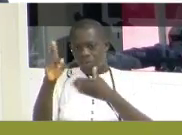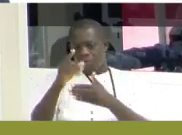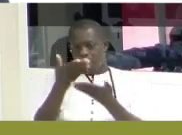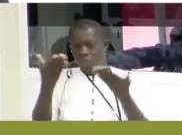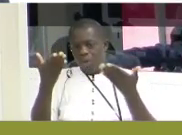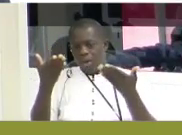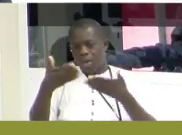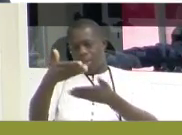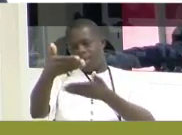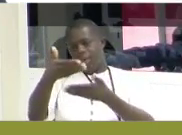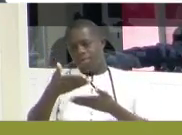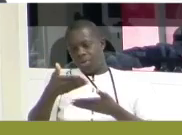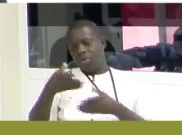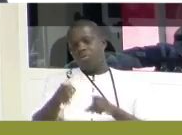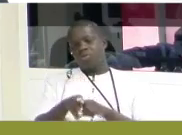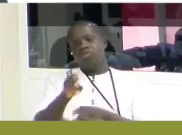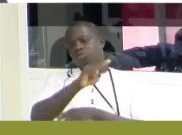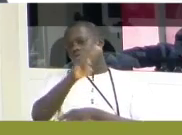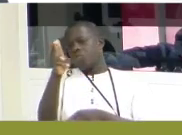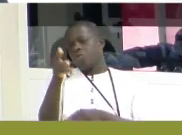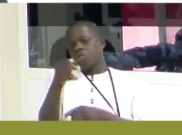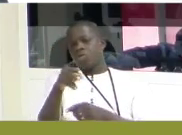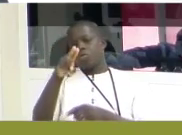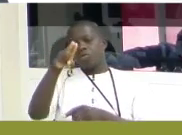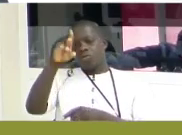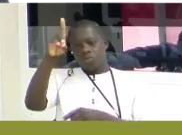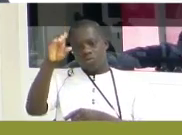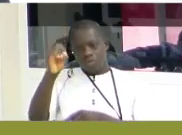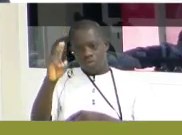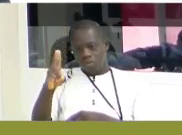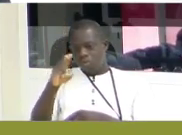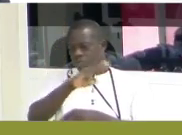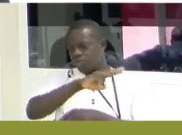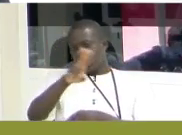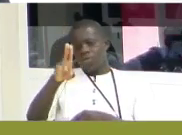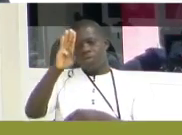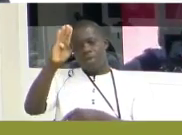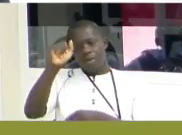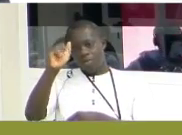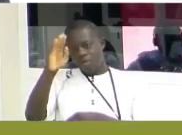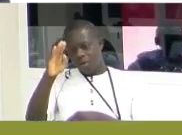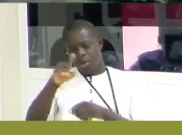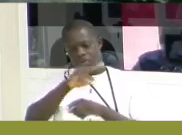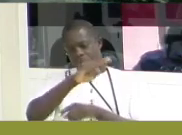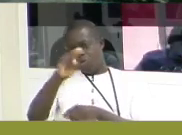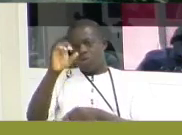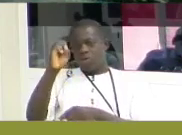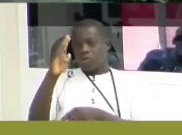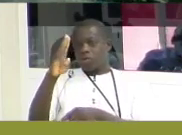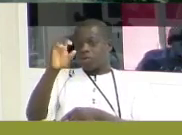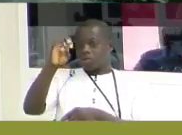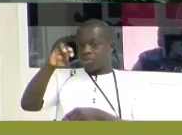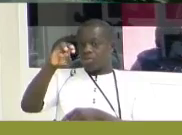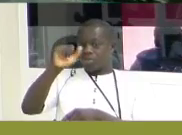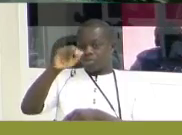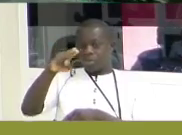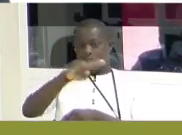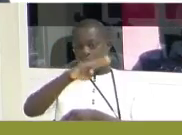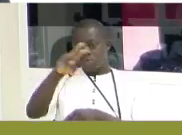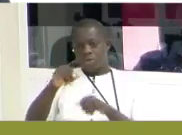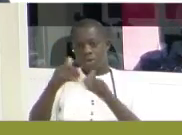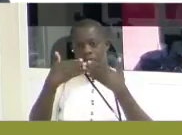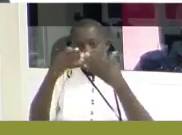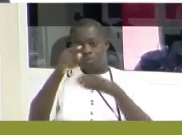Not Nuru, not the other officers, Usman and Babukar. Were you told that you were under arrest? They did not say